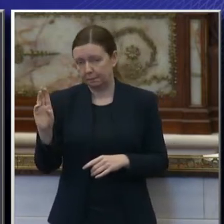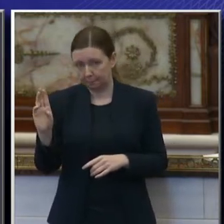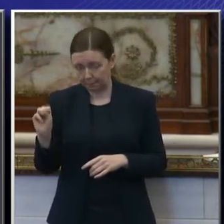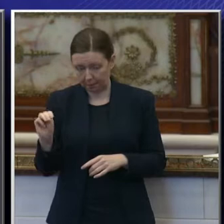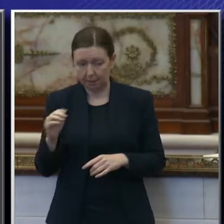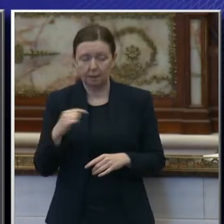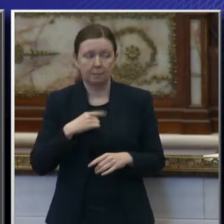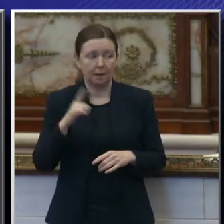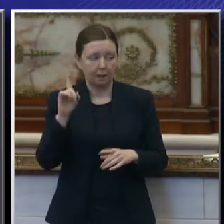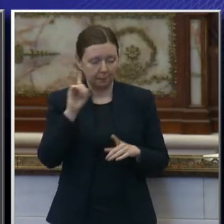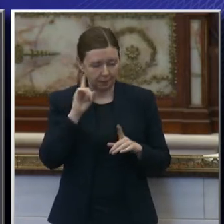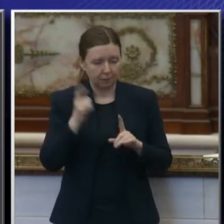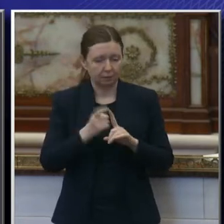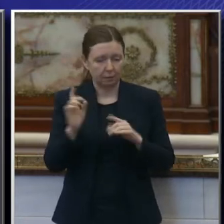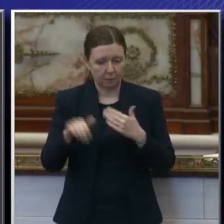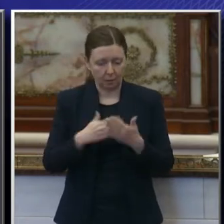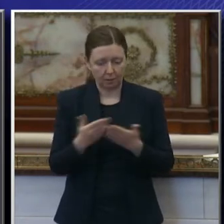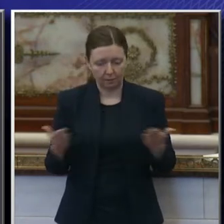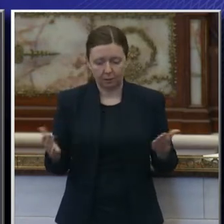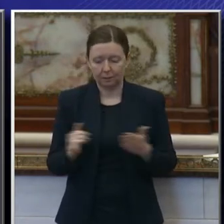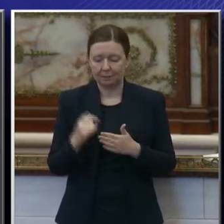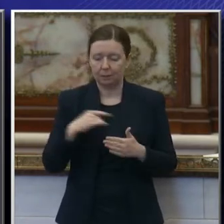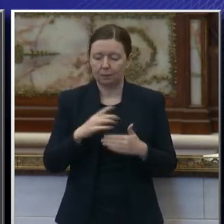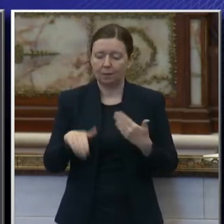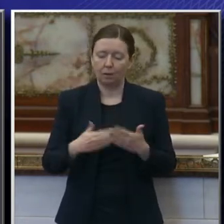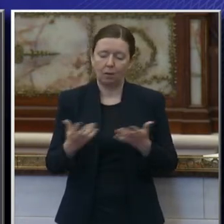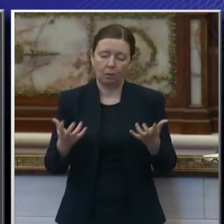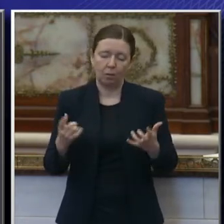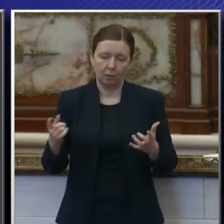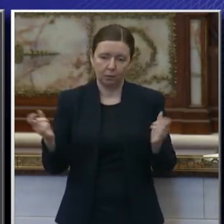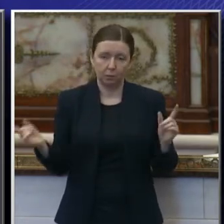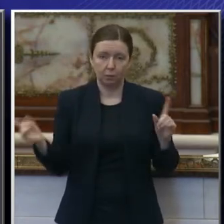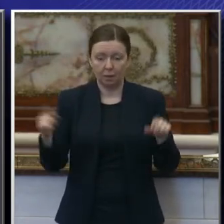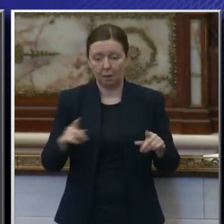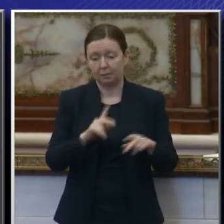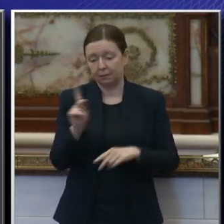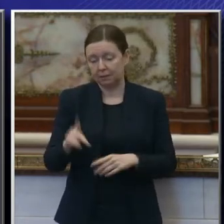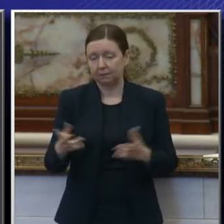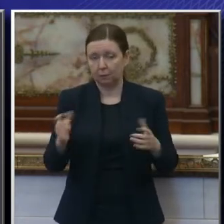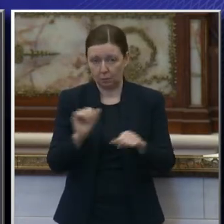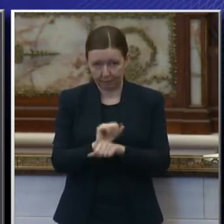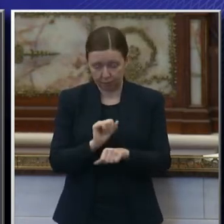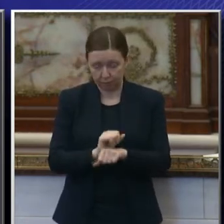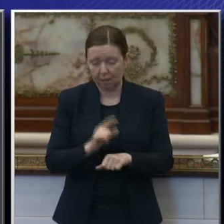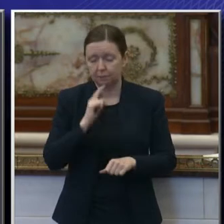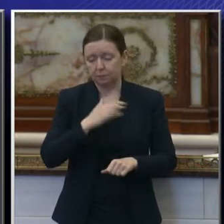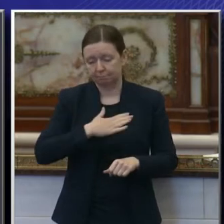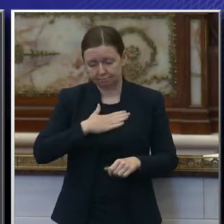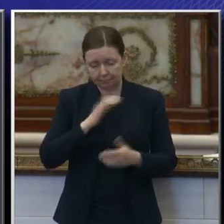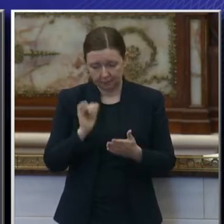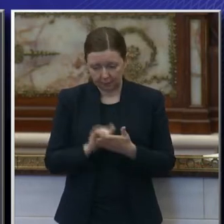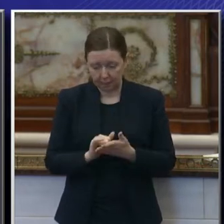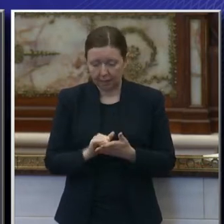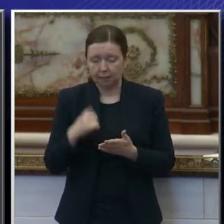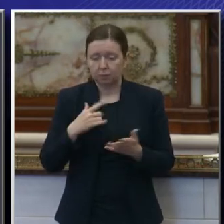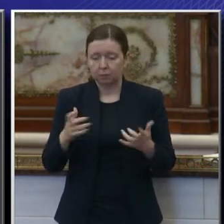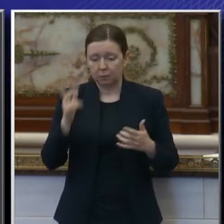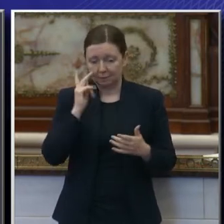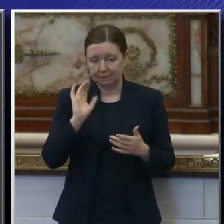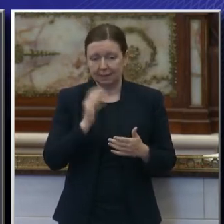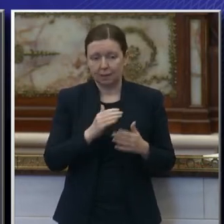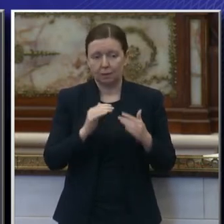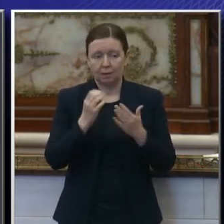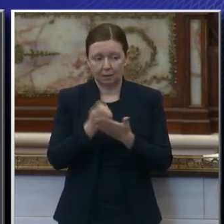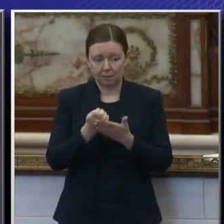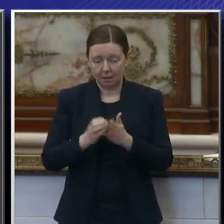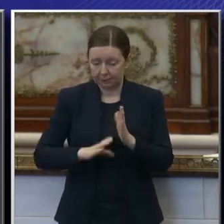think what I'm hearing from everyone is that we all want you to come to Philadelphia. We want the jobs. We're very appreciative of it. We want to see our economy